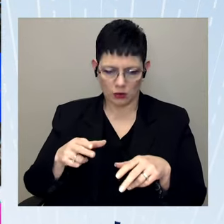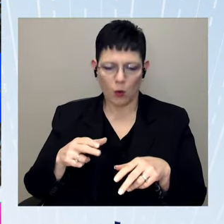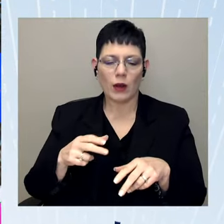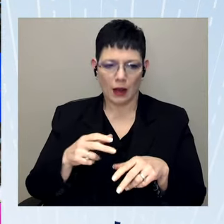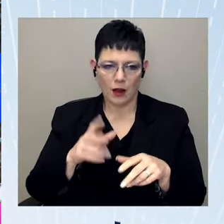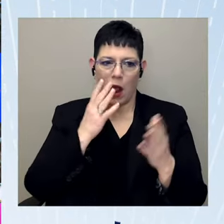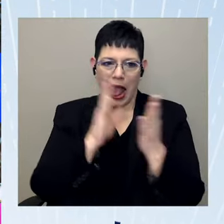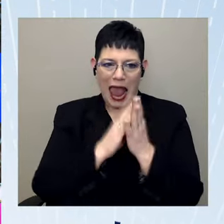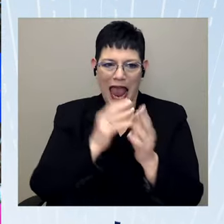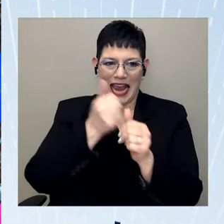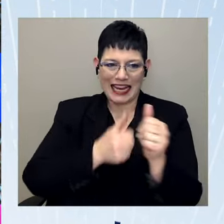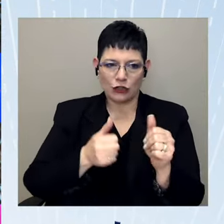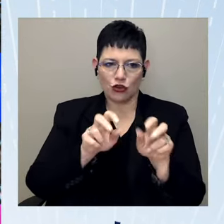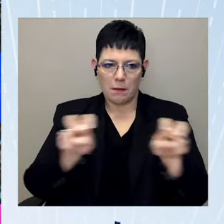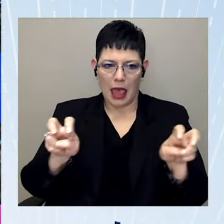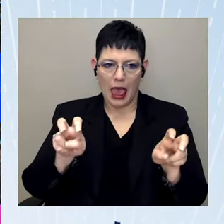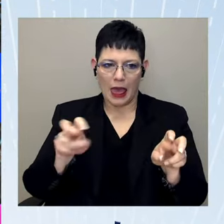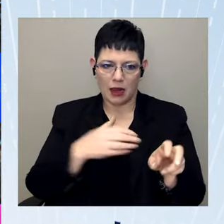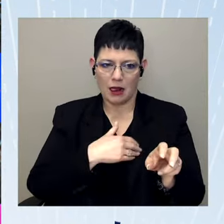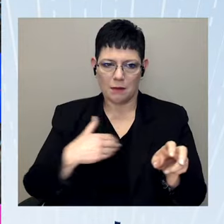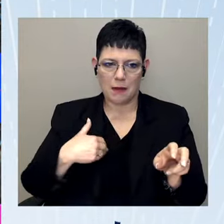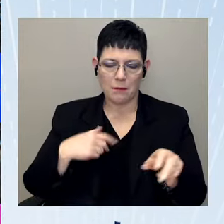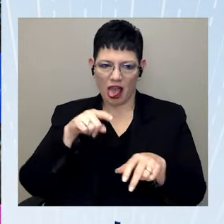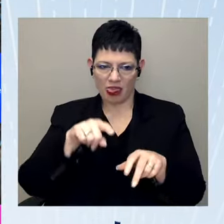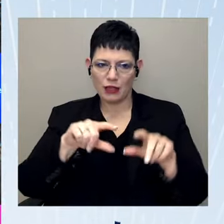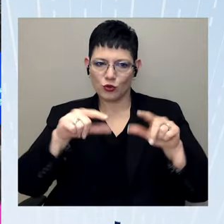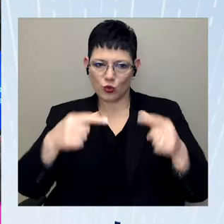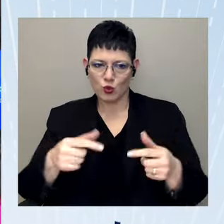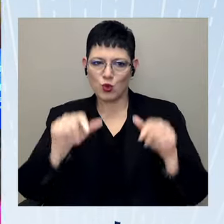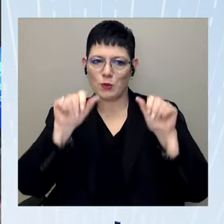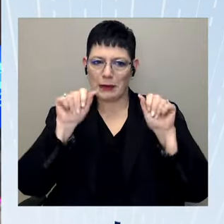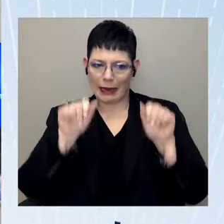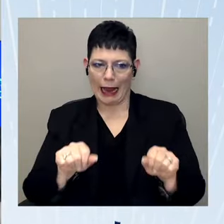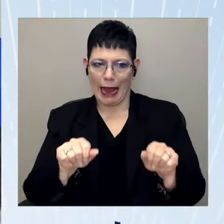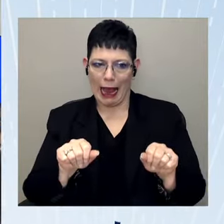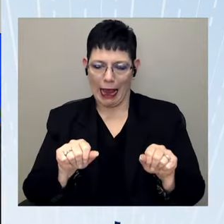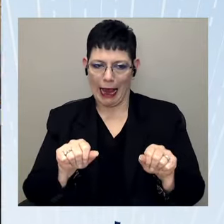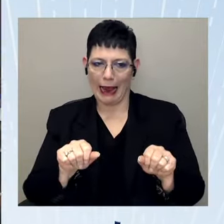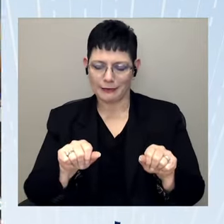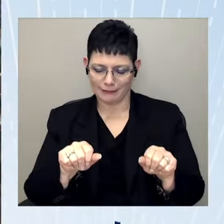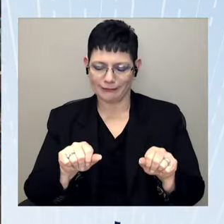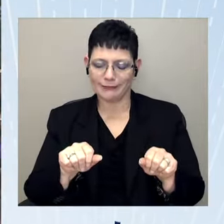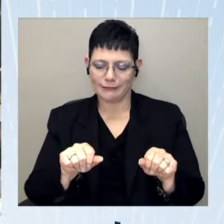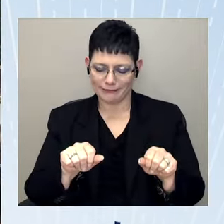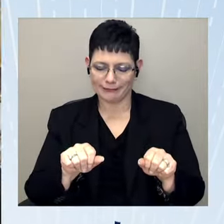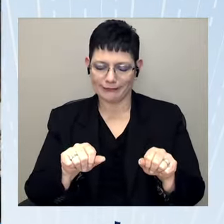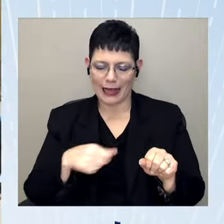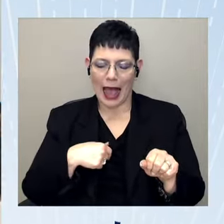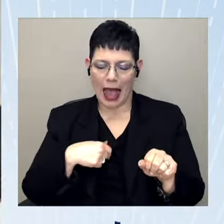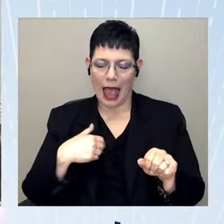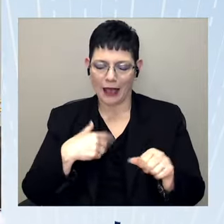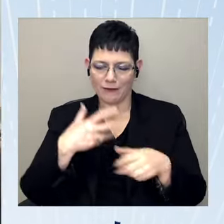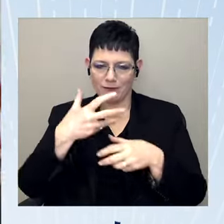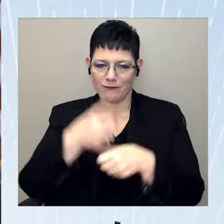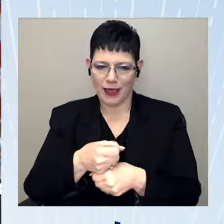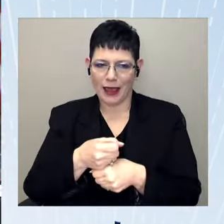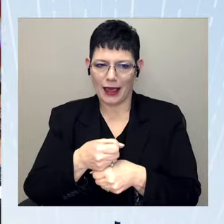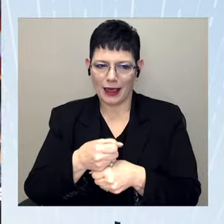can tell, as we heard, this group can multitask, this group is efficient, okay. So, yeah,